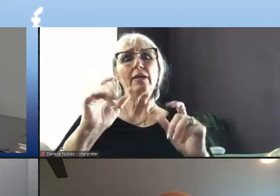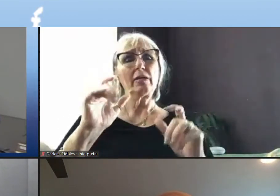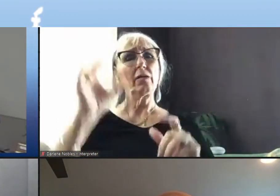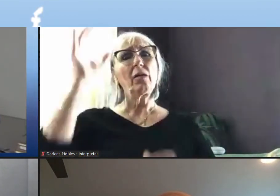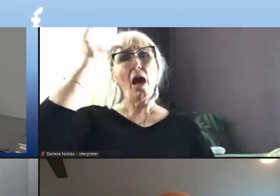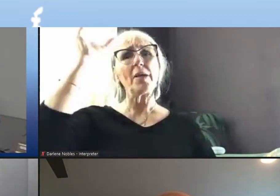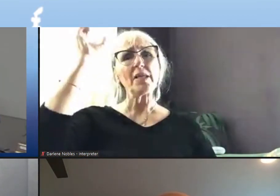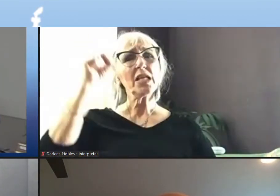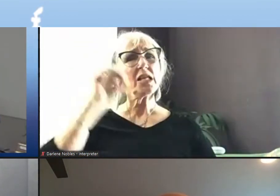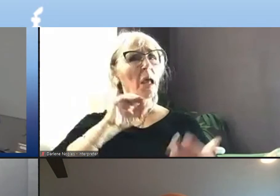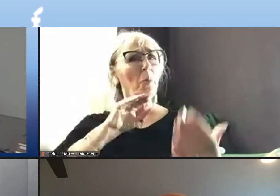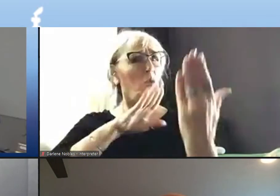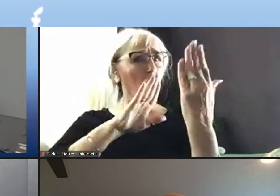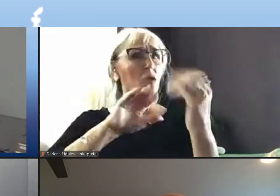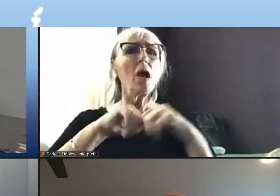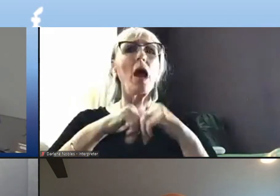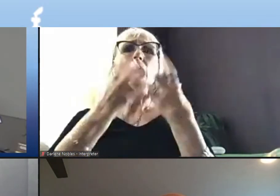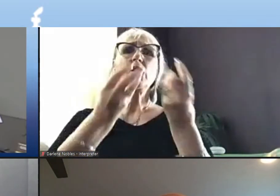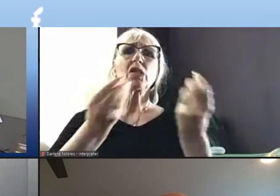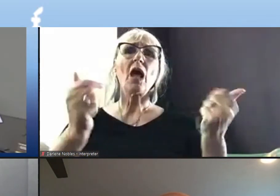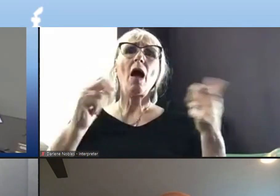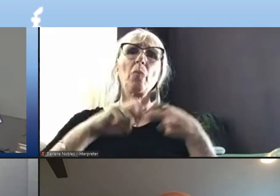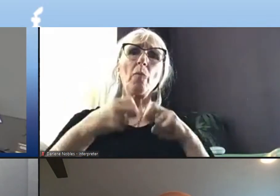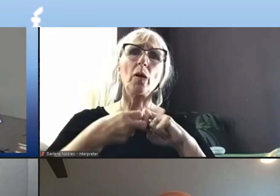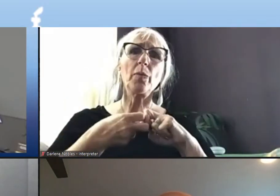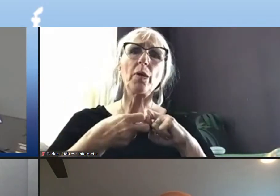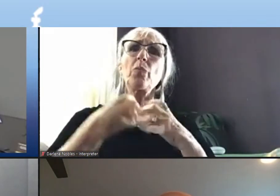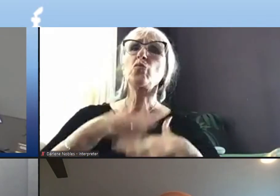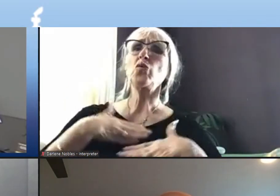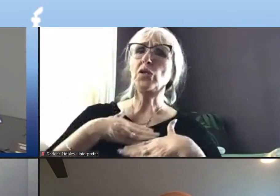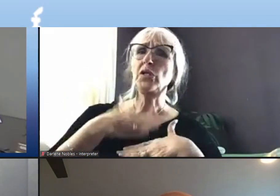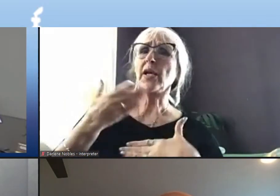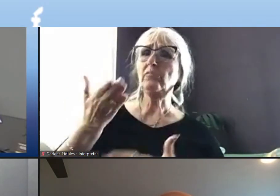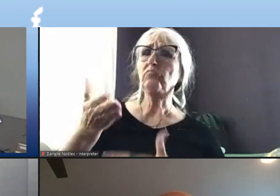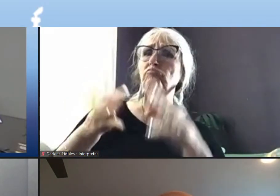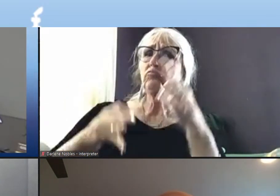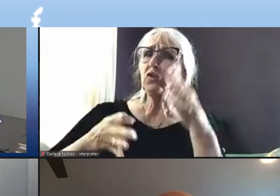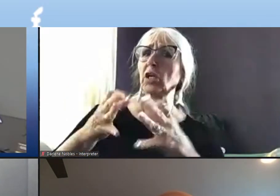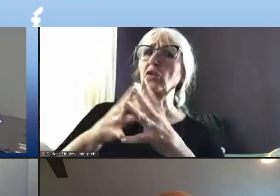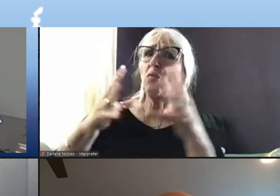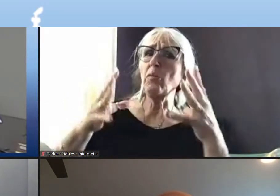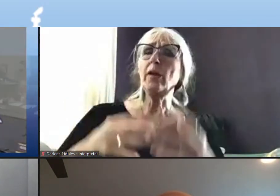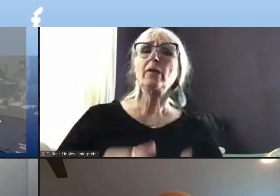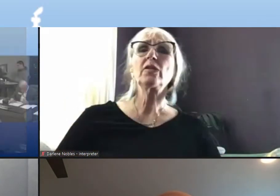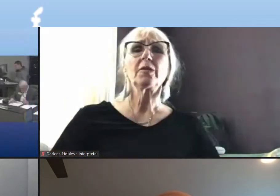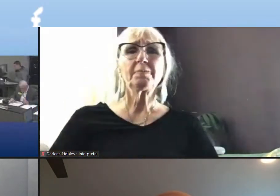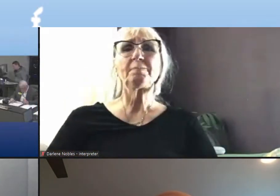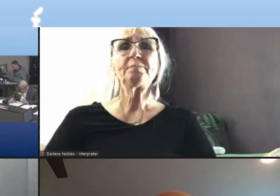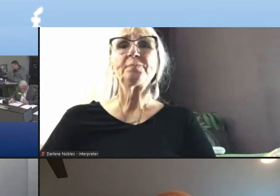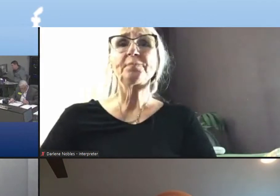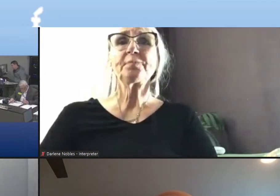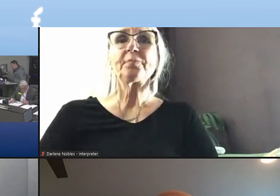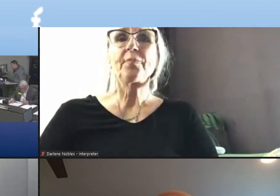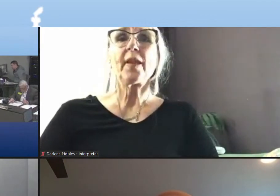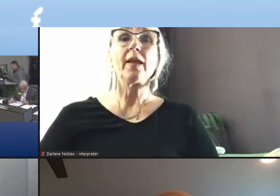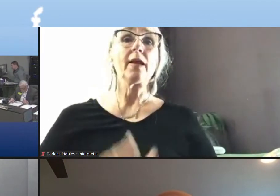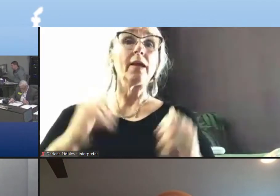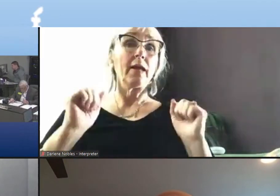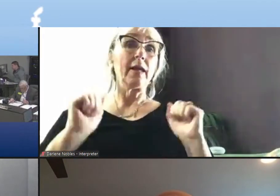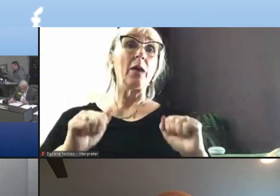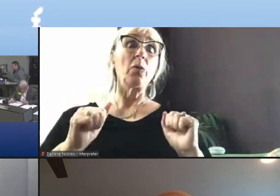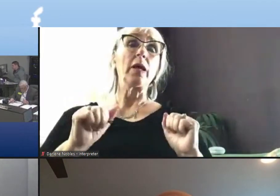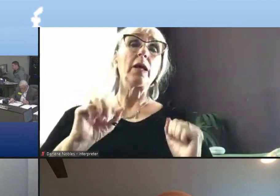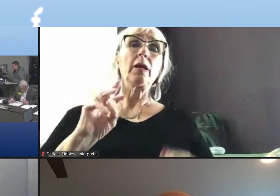solve problems, and appreciate him very much. Judge, did we move to accept